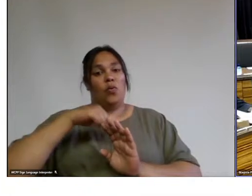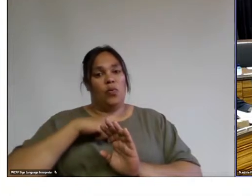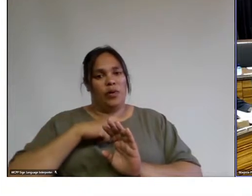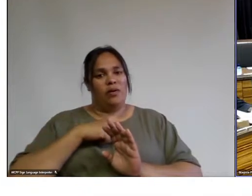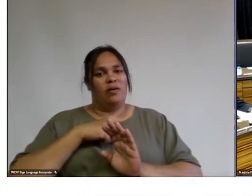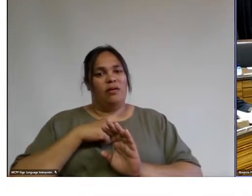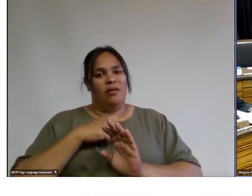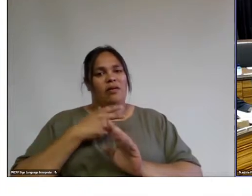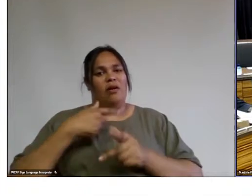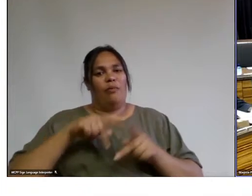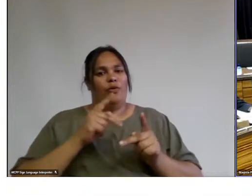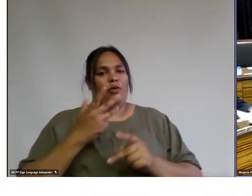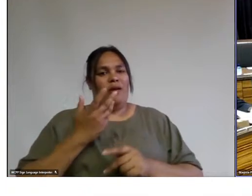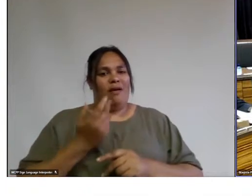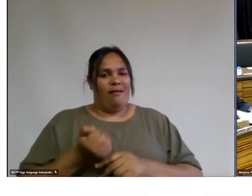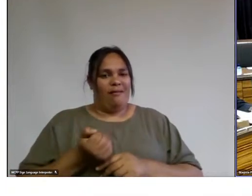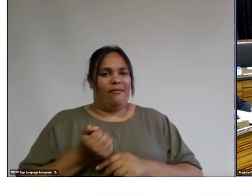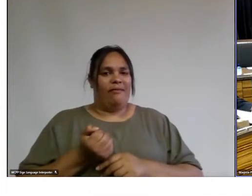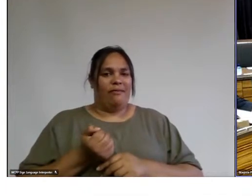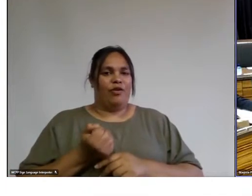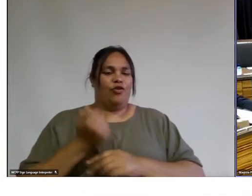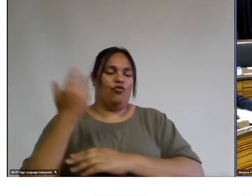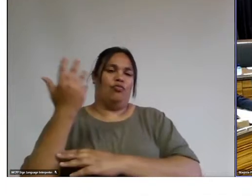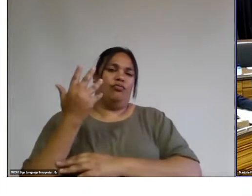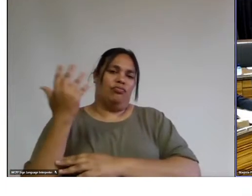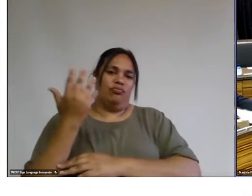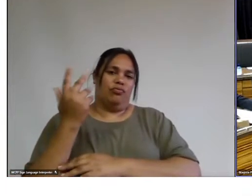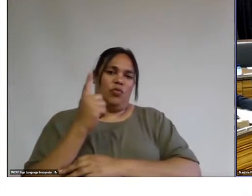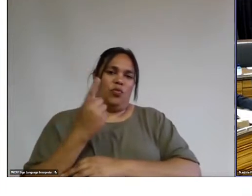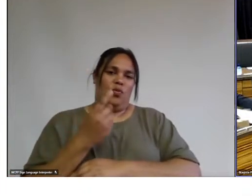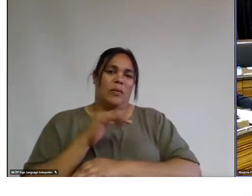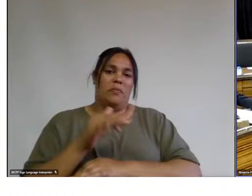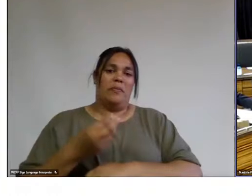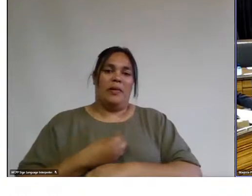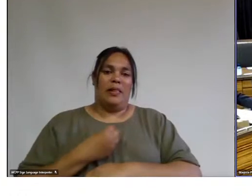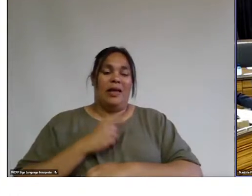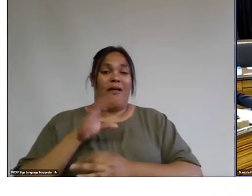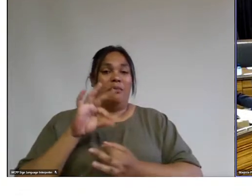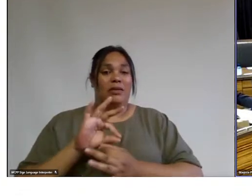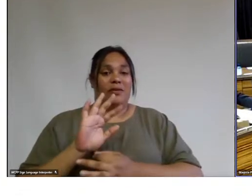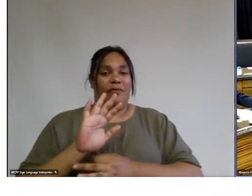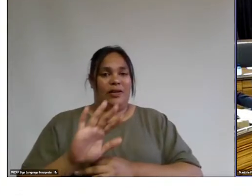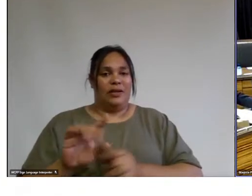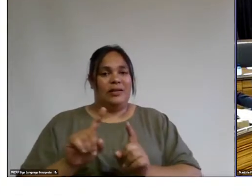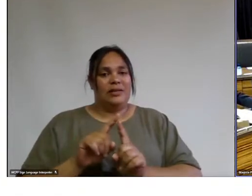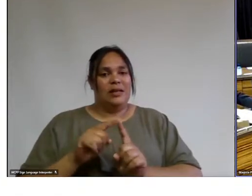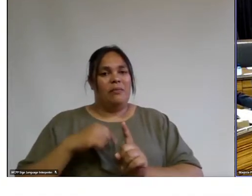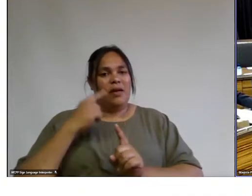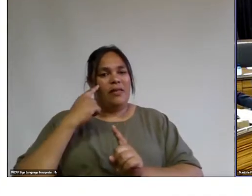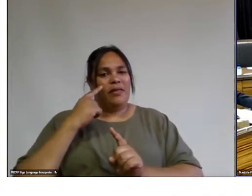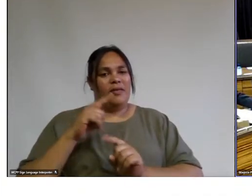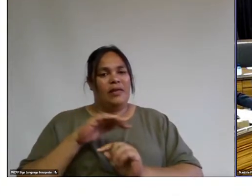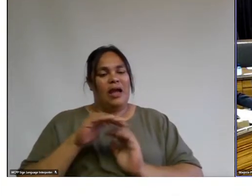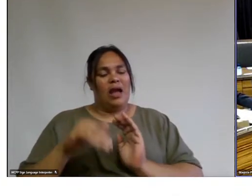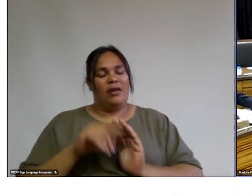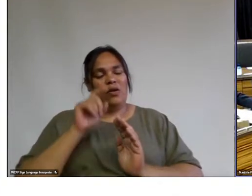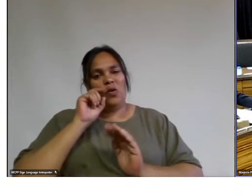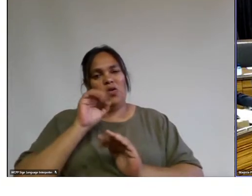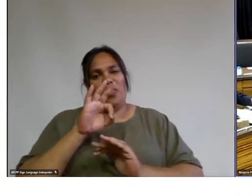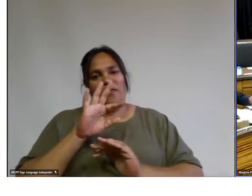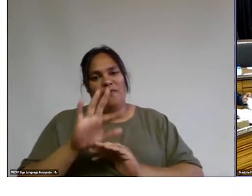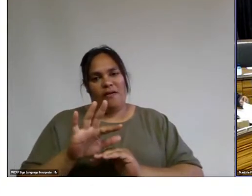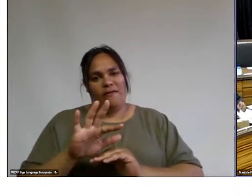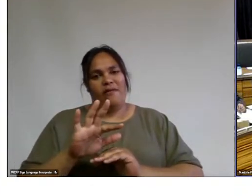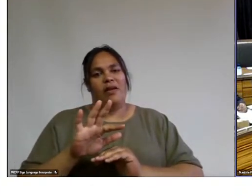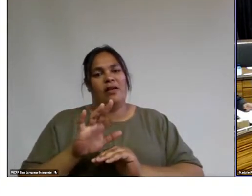had opportunities to present young people specifically. I think they had to be under 35.